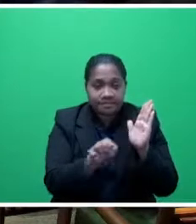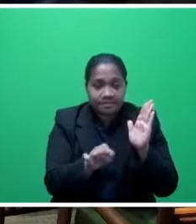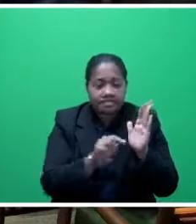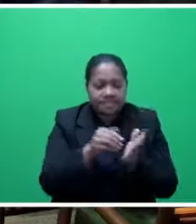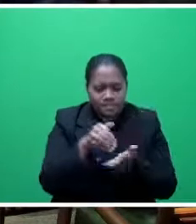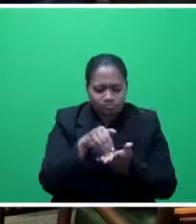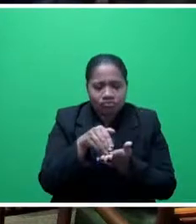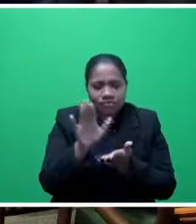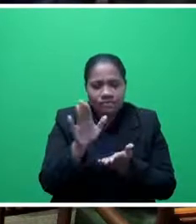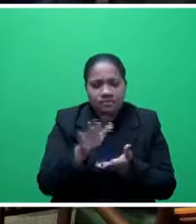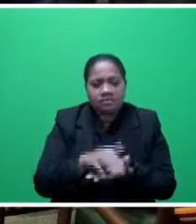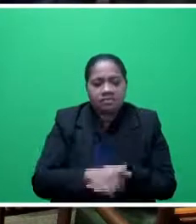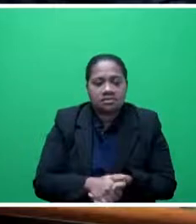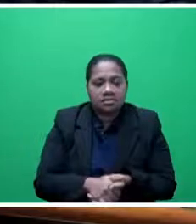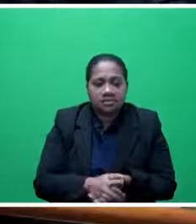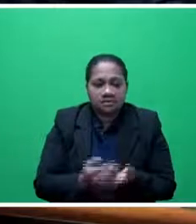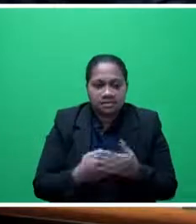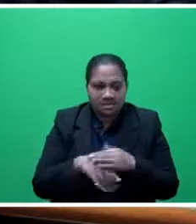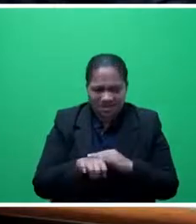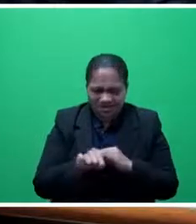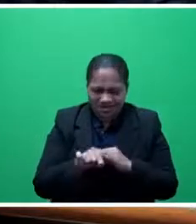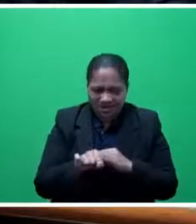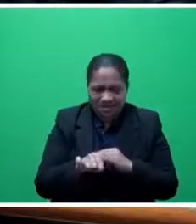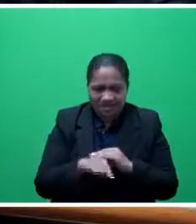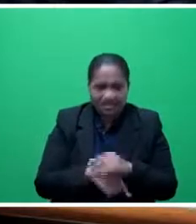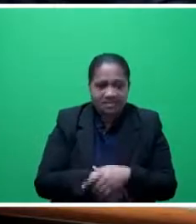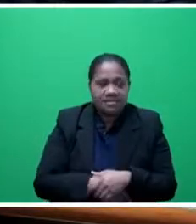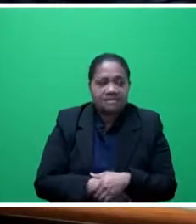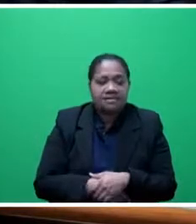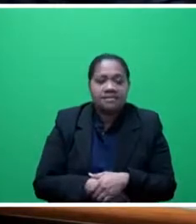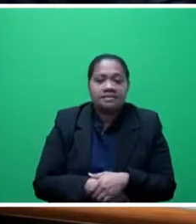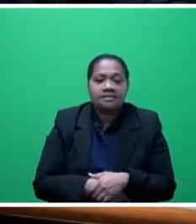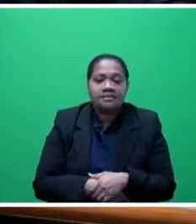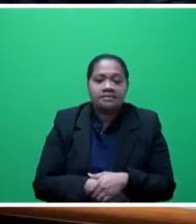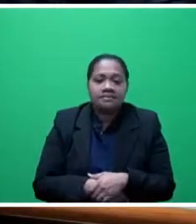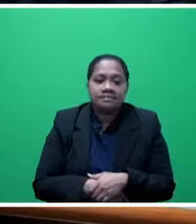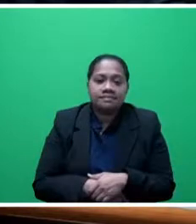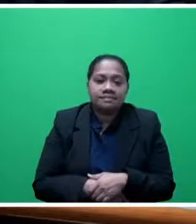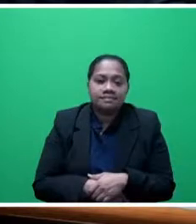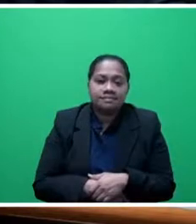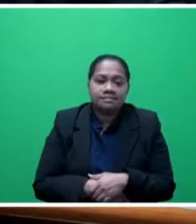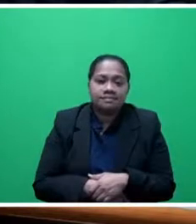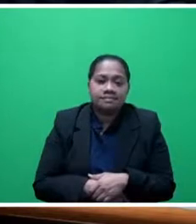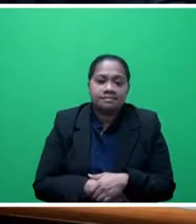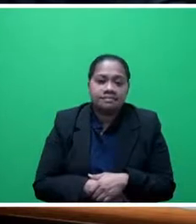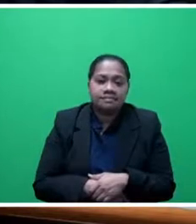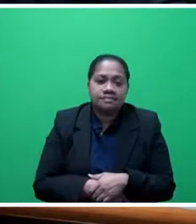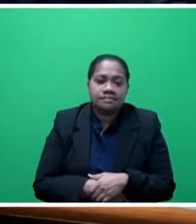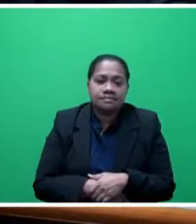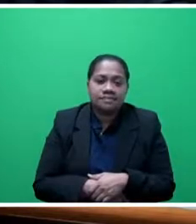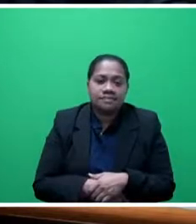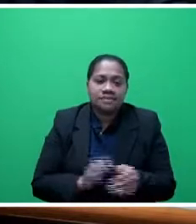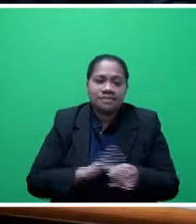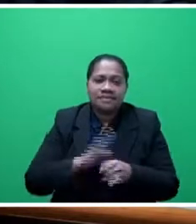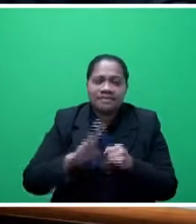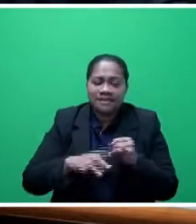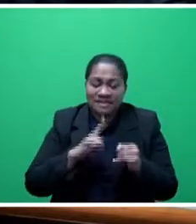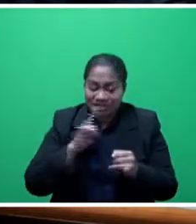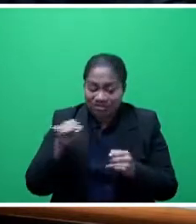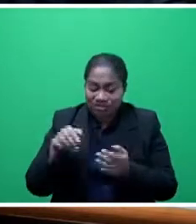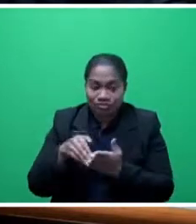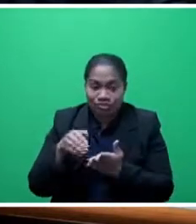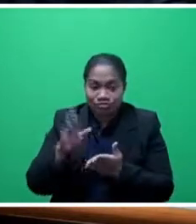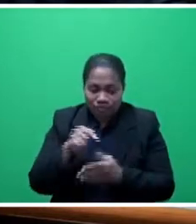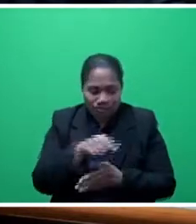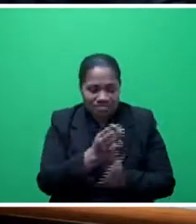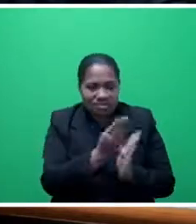Approval is kind of a stamp of the final seal of approval on this